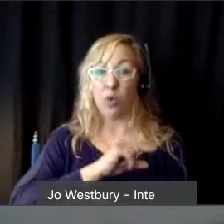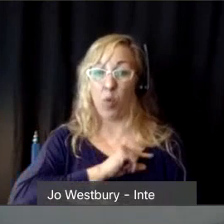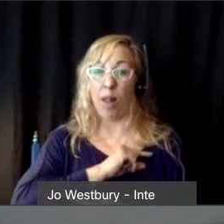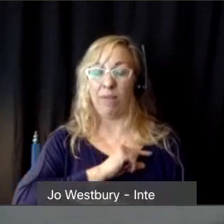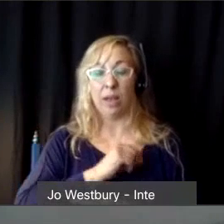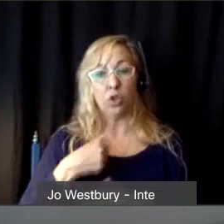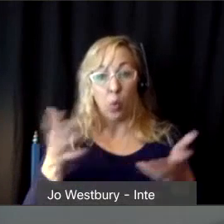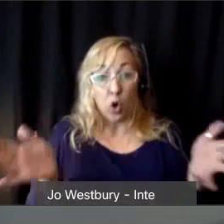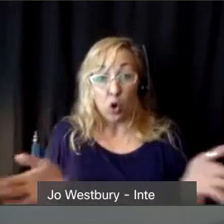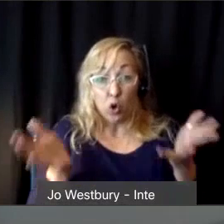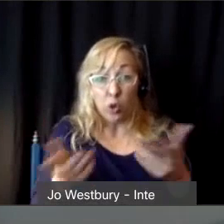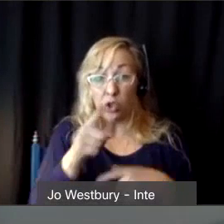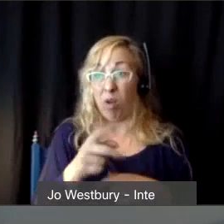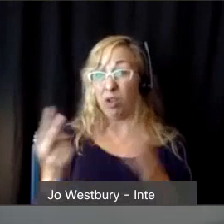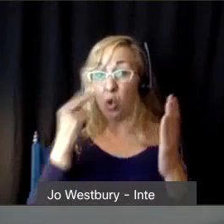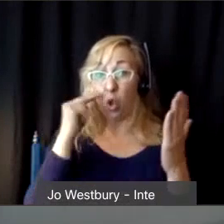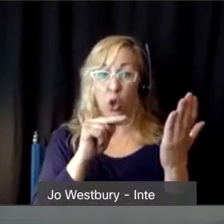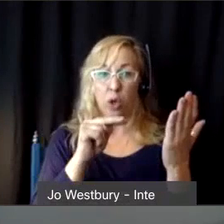look through the email that was forwarded this morning.